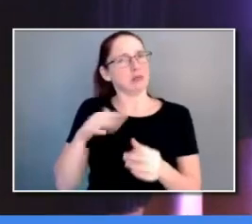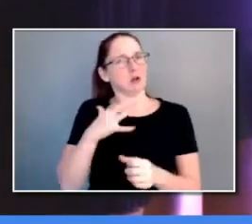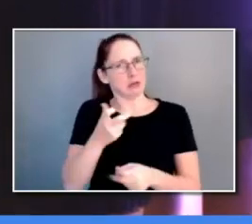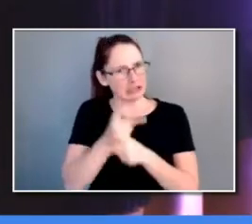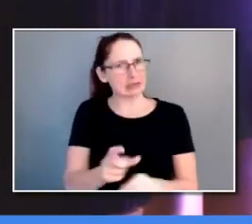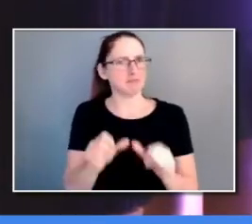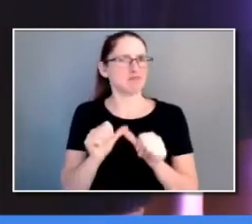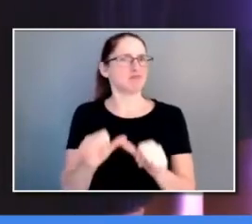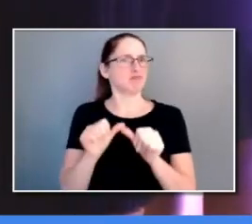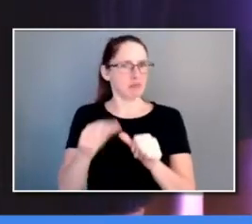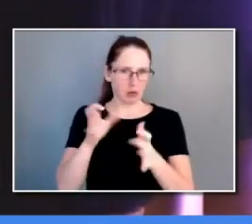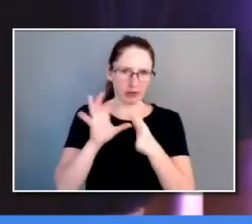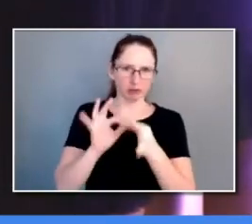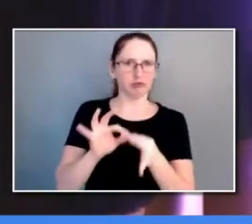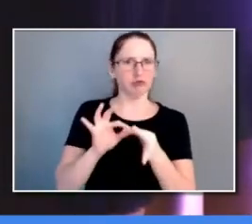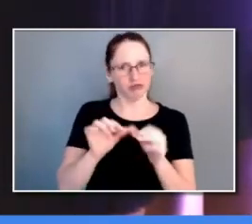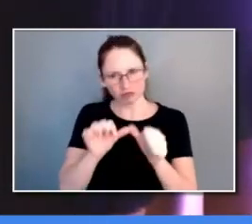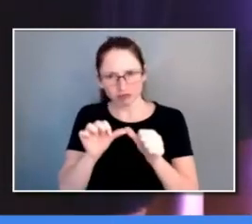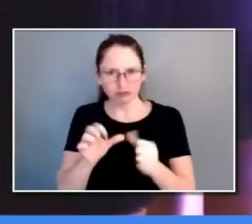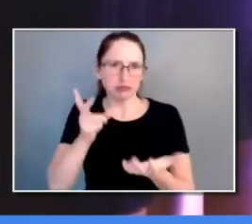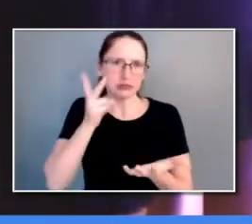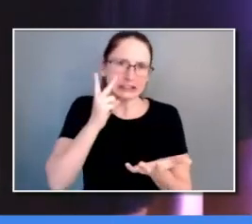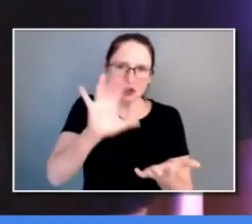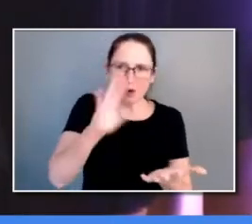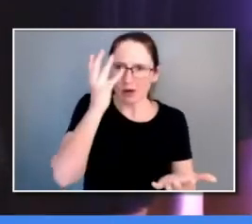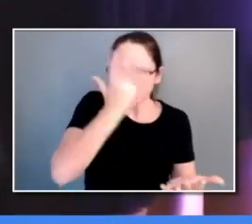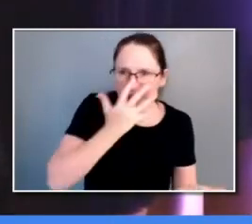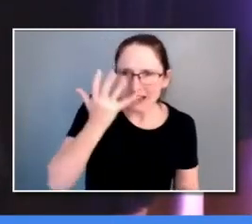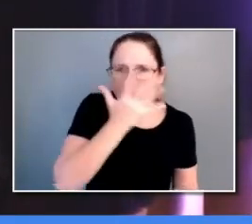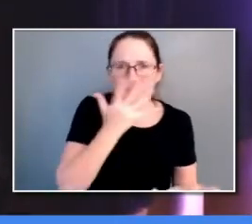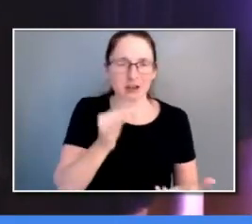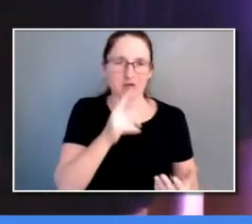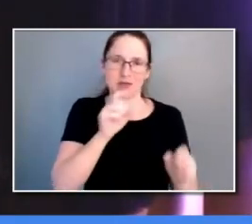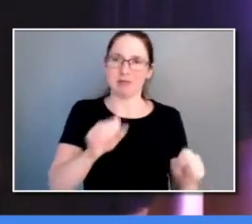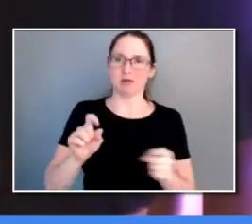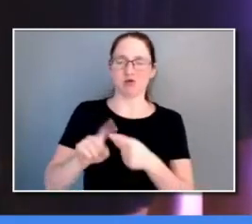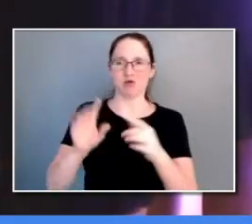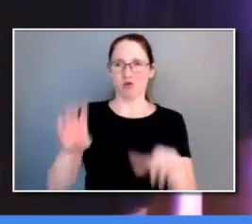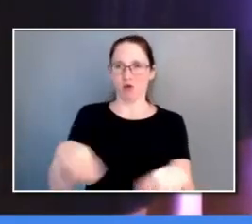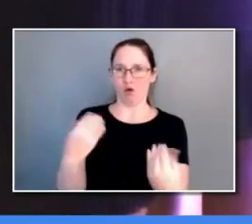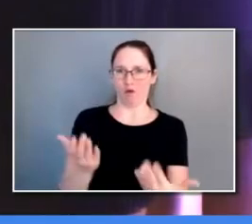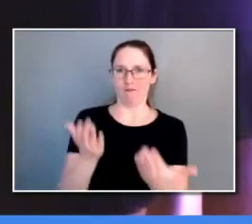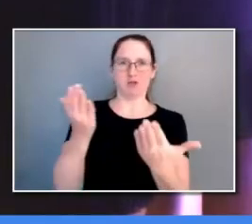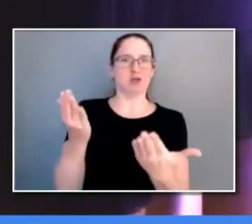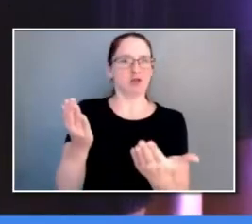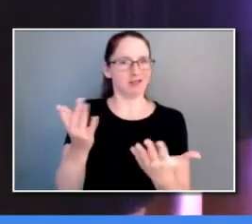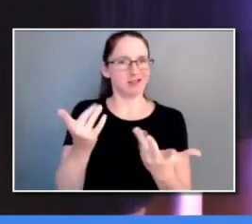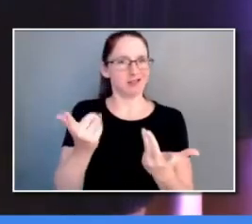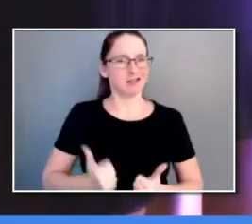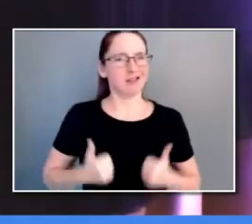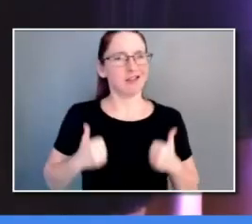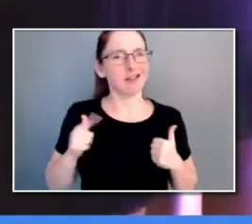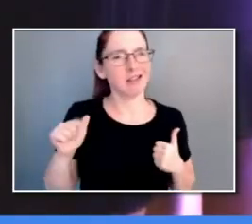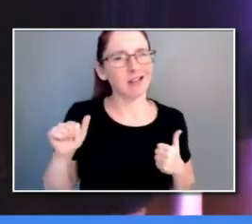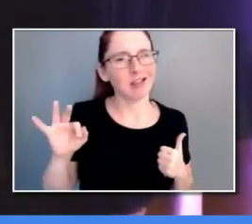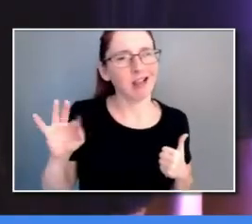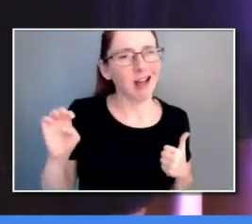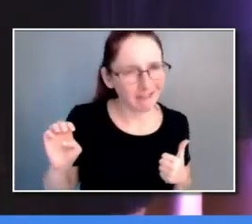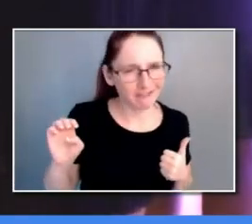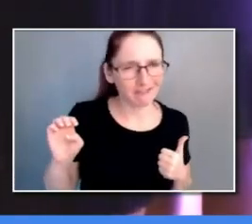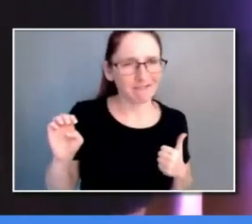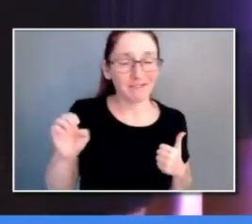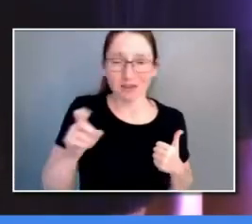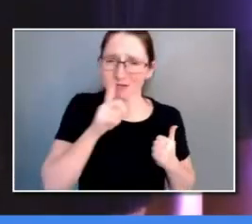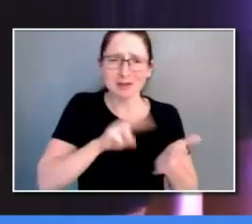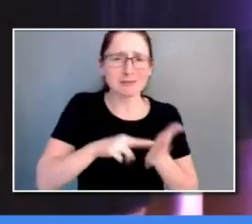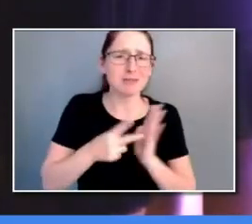going, to see your faces and to be able to offer life. It means so much to